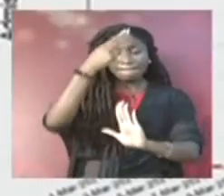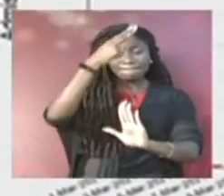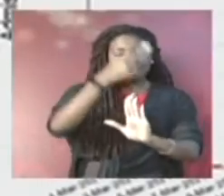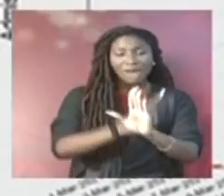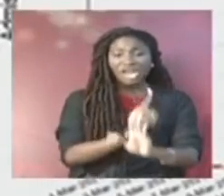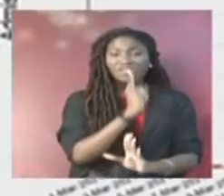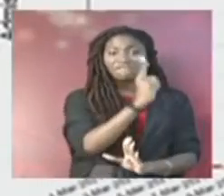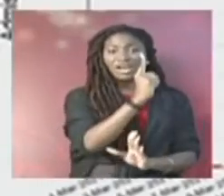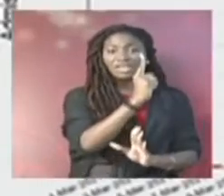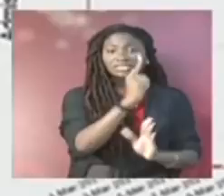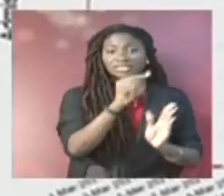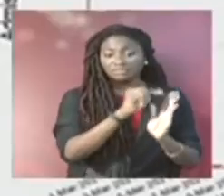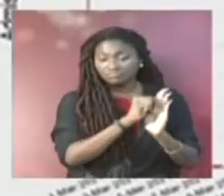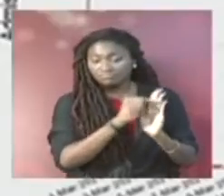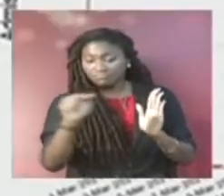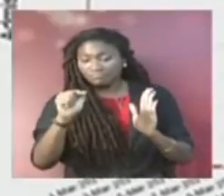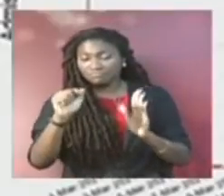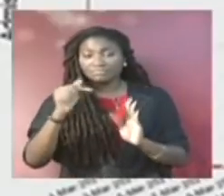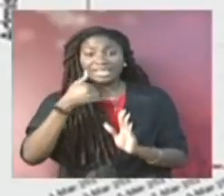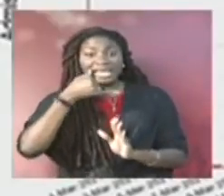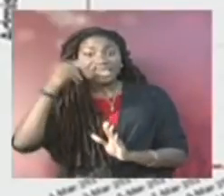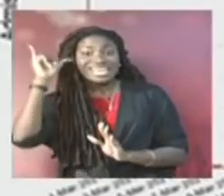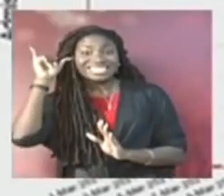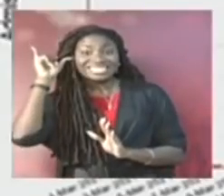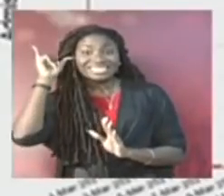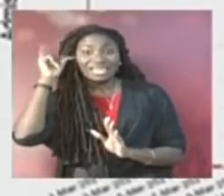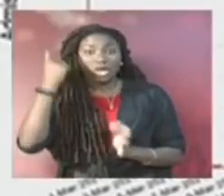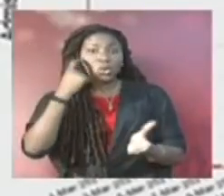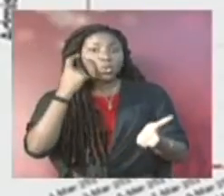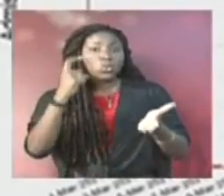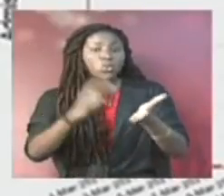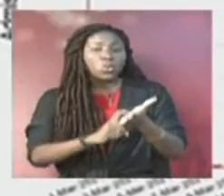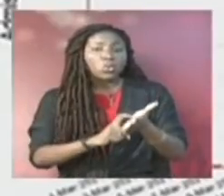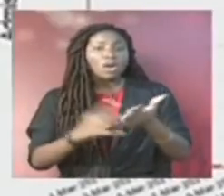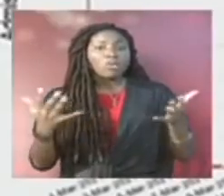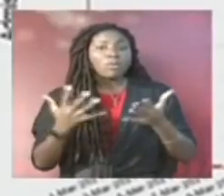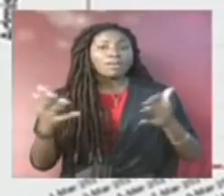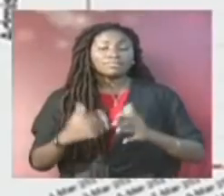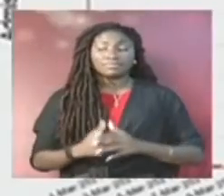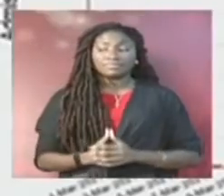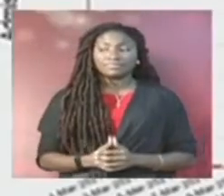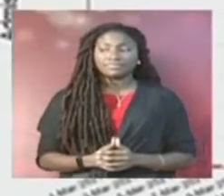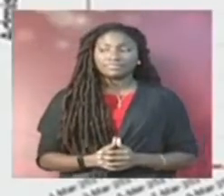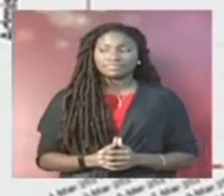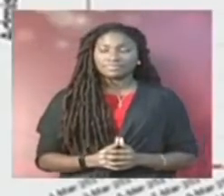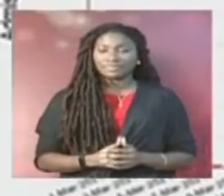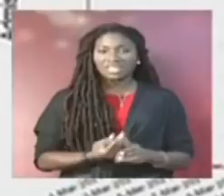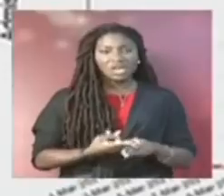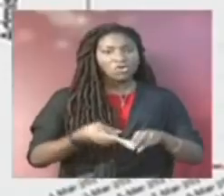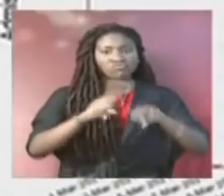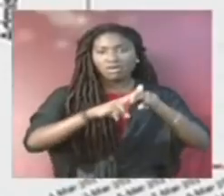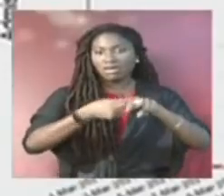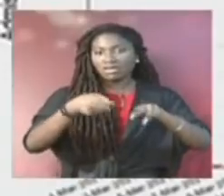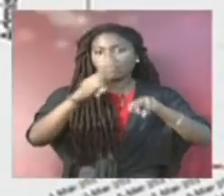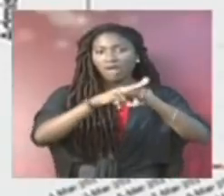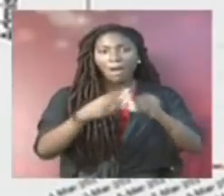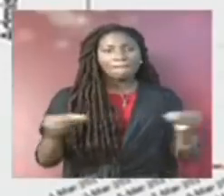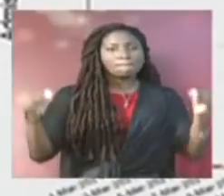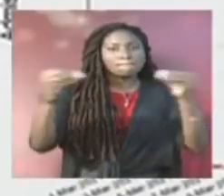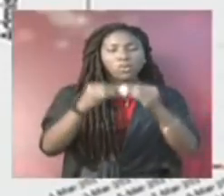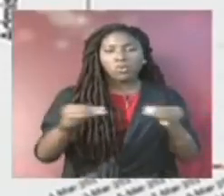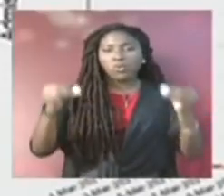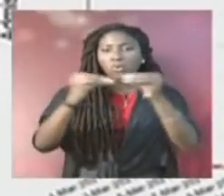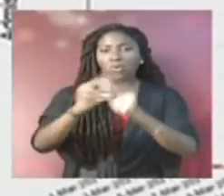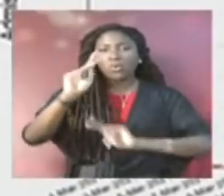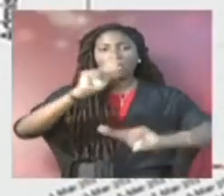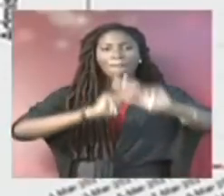yesterday on the 2nd of May 2021. And you'll see that it's a general increasing trend. And over the last week